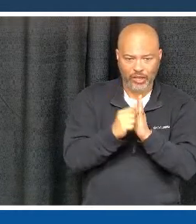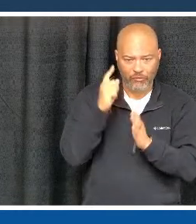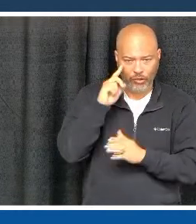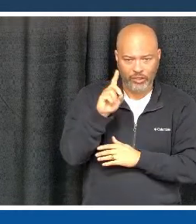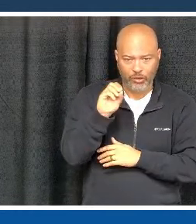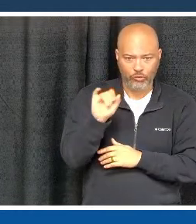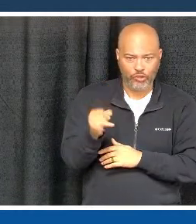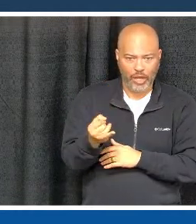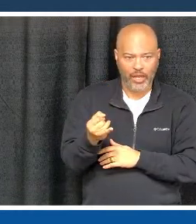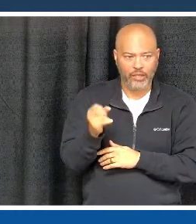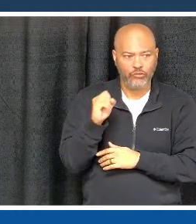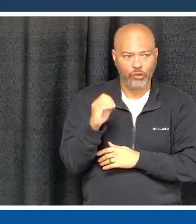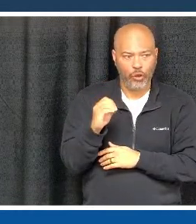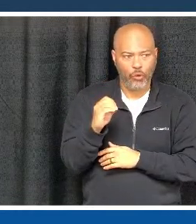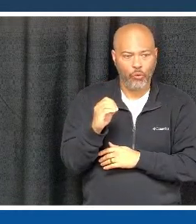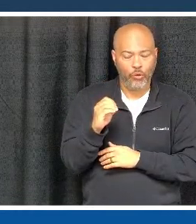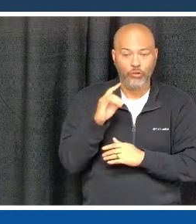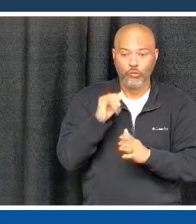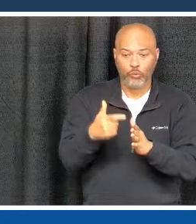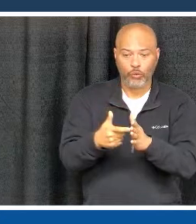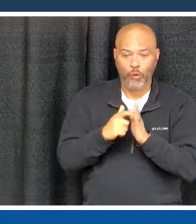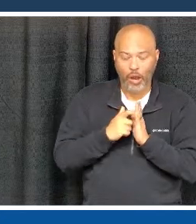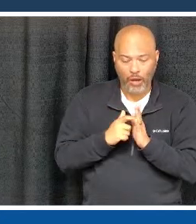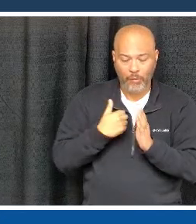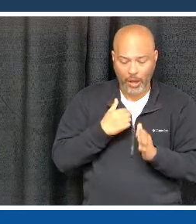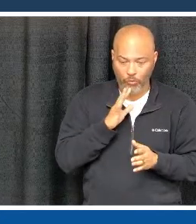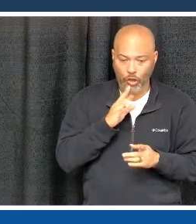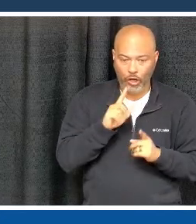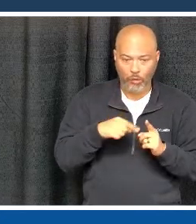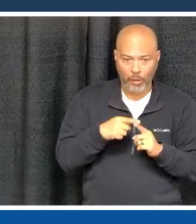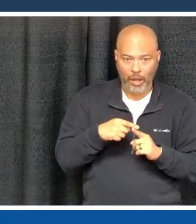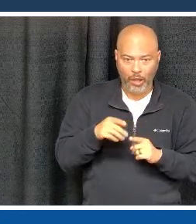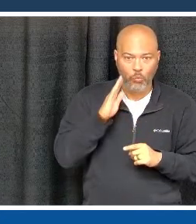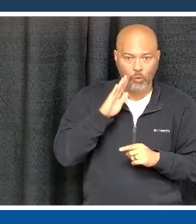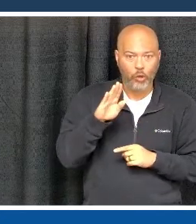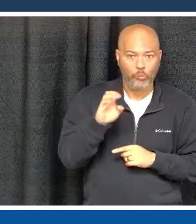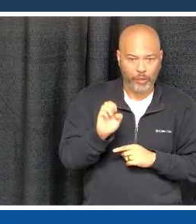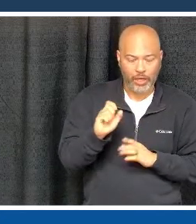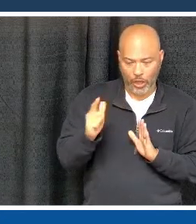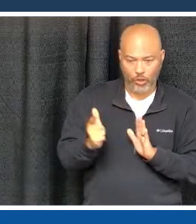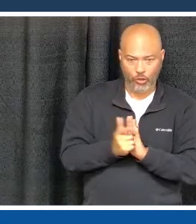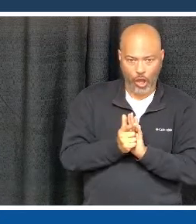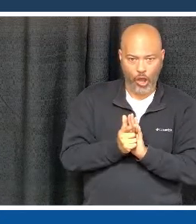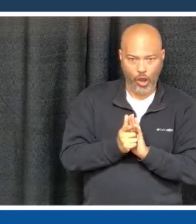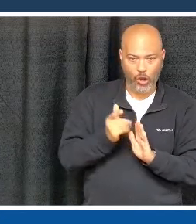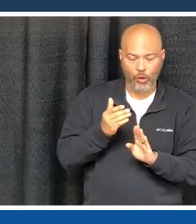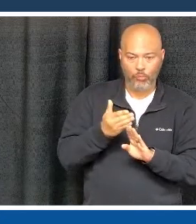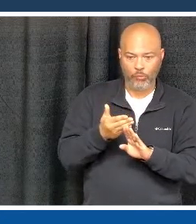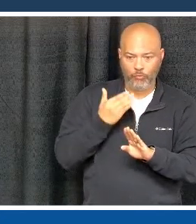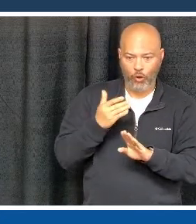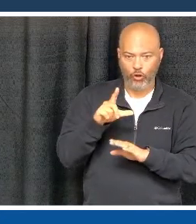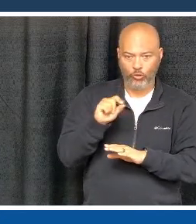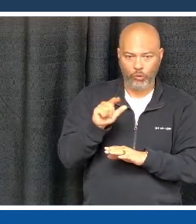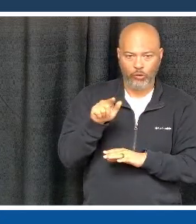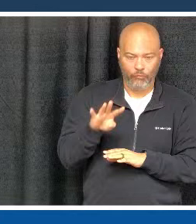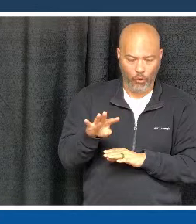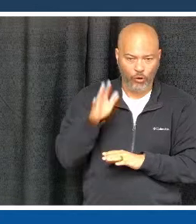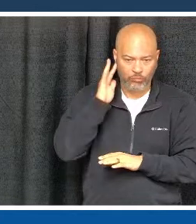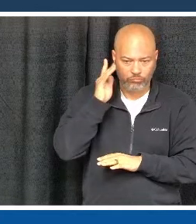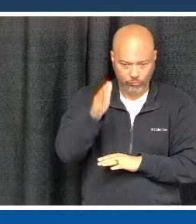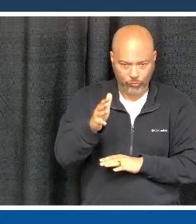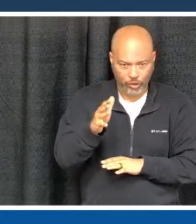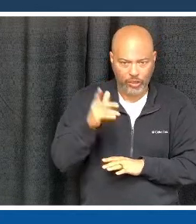DOJ. So the requirements that I'm going to talk about in this will be law before the end of 2024.